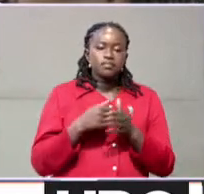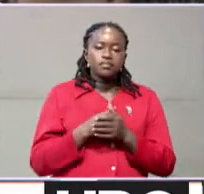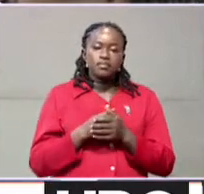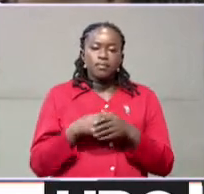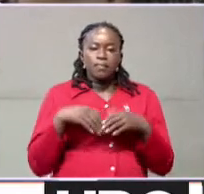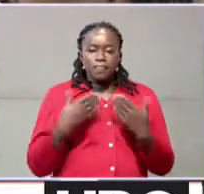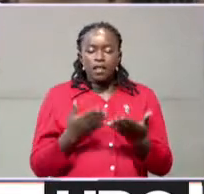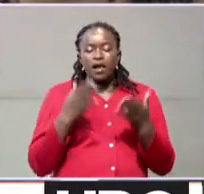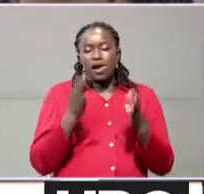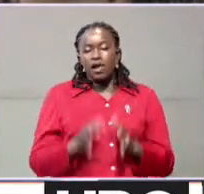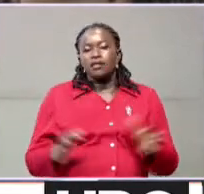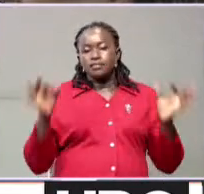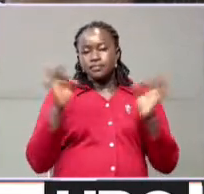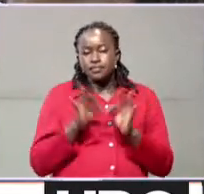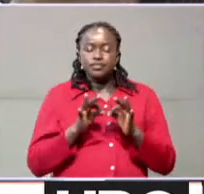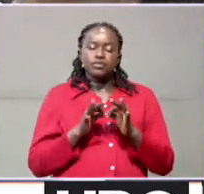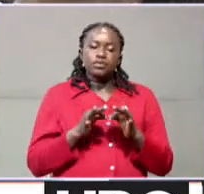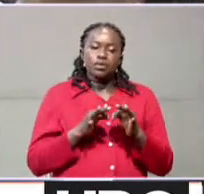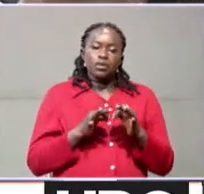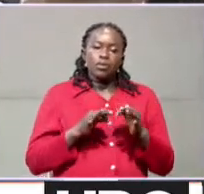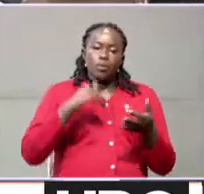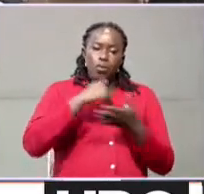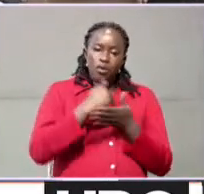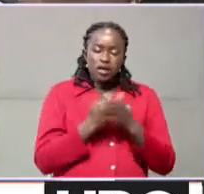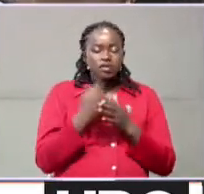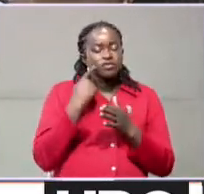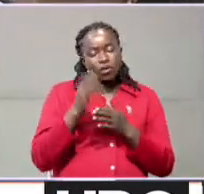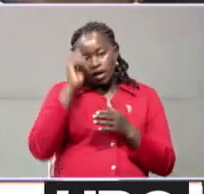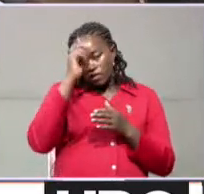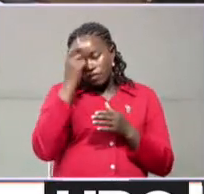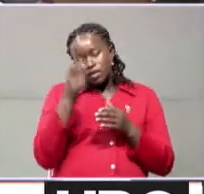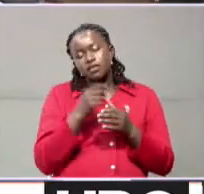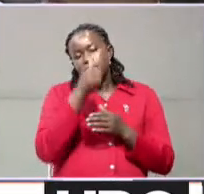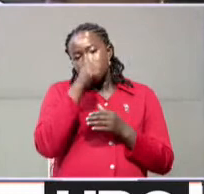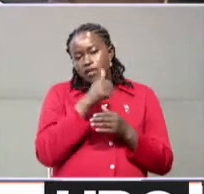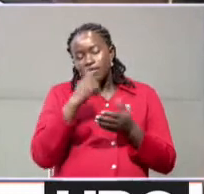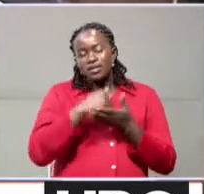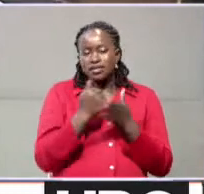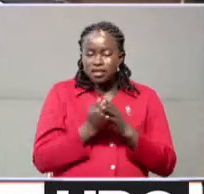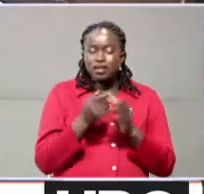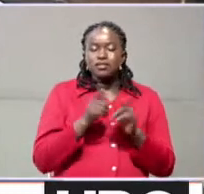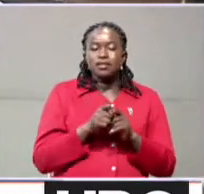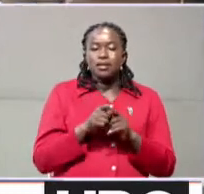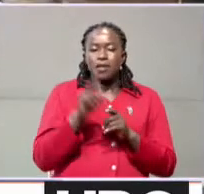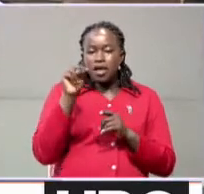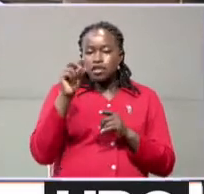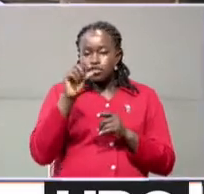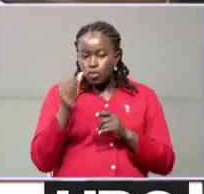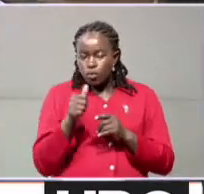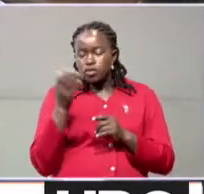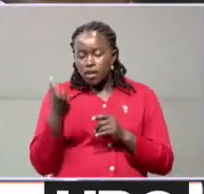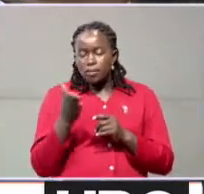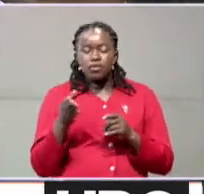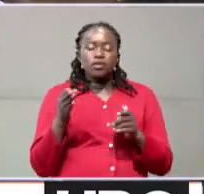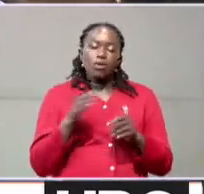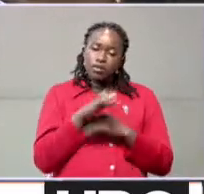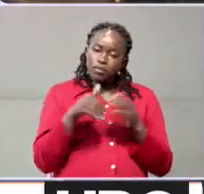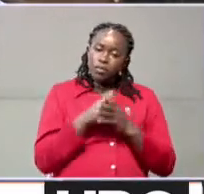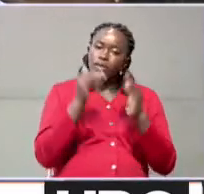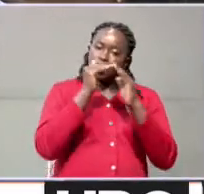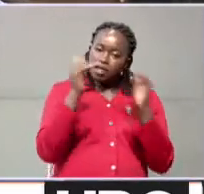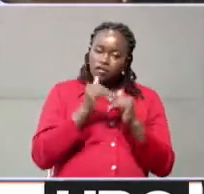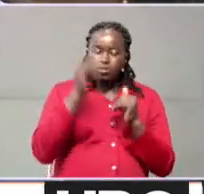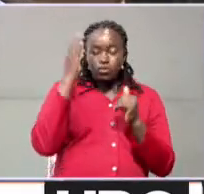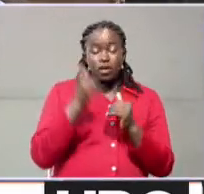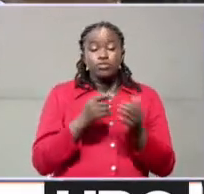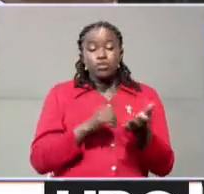by a relevant organ of government including private sectors and non-government organizations at all levels in order